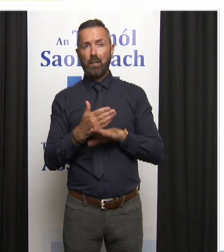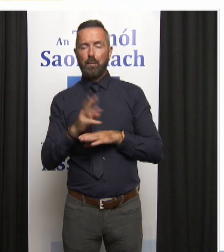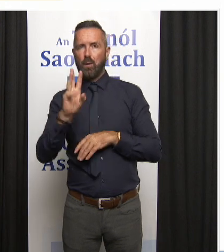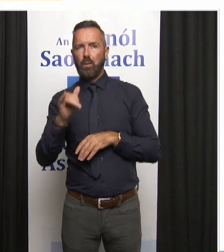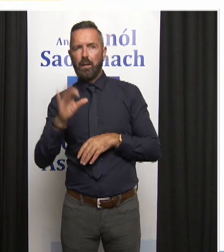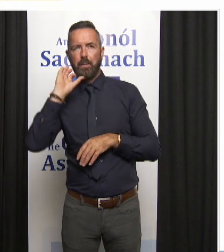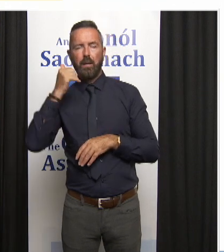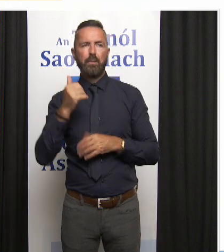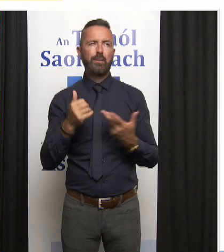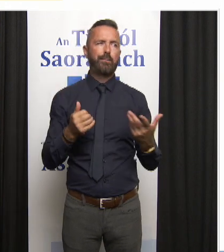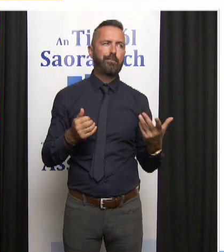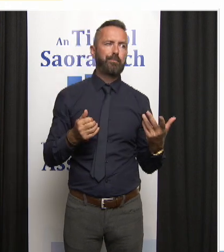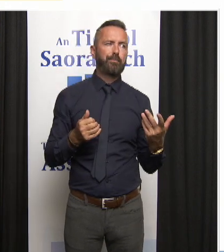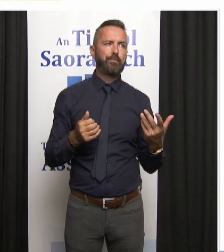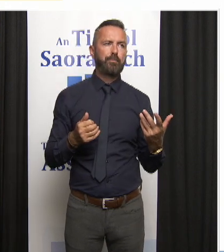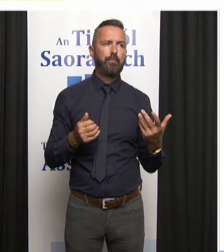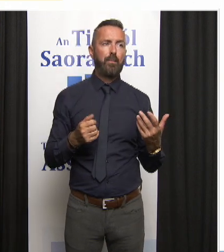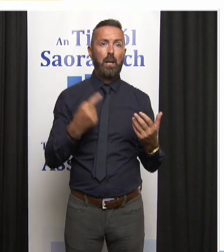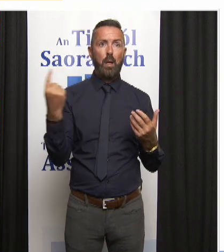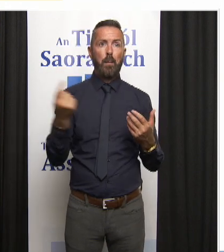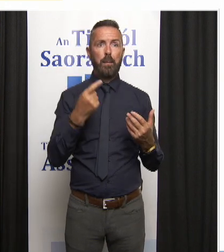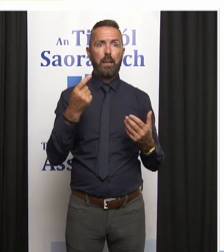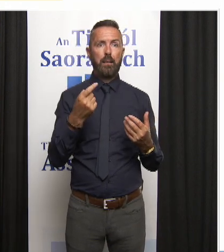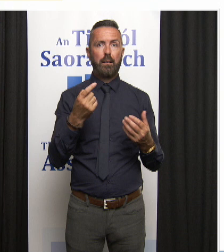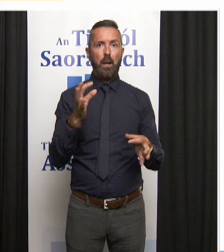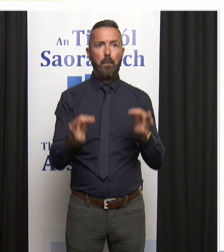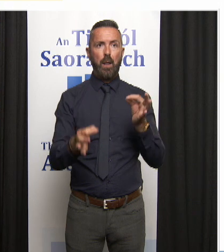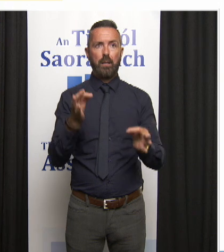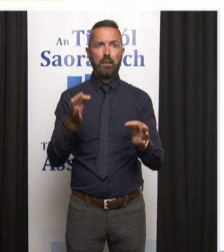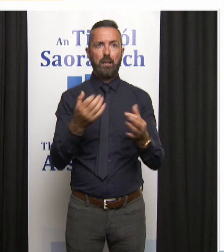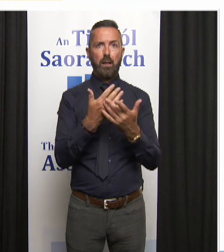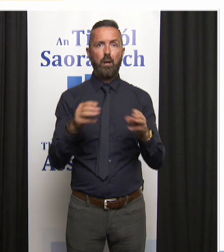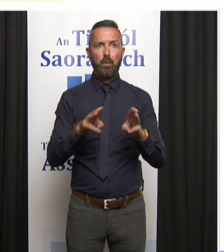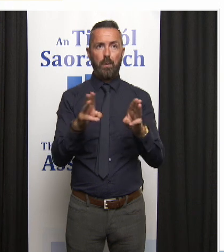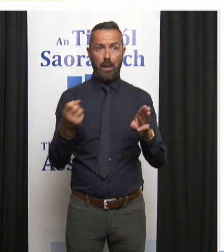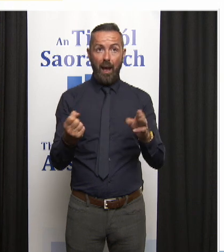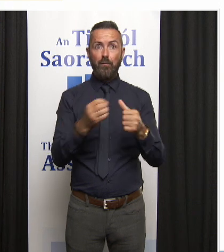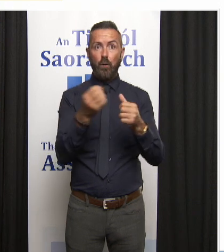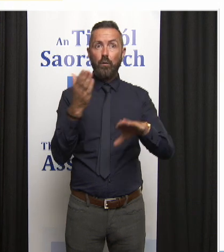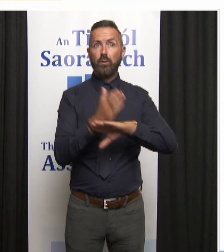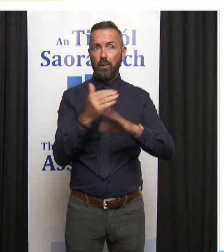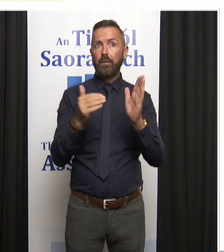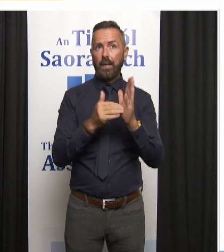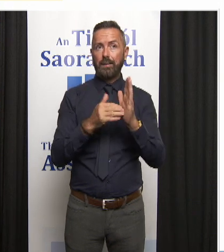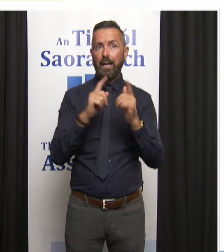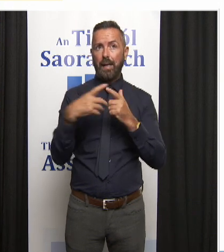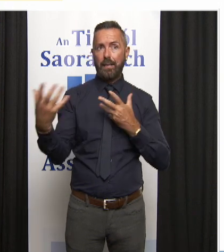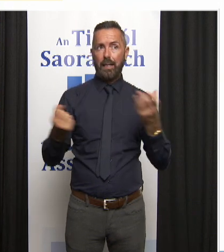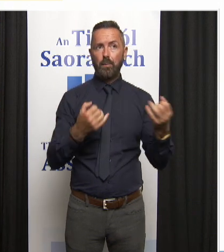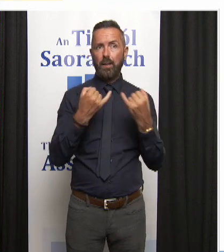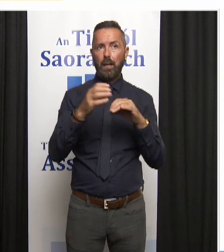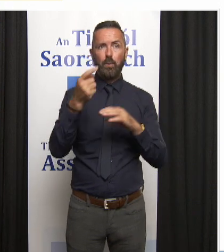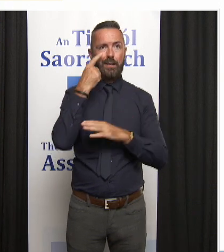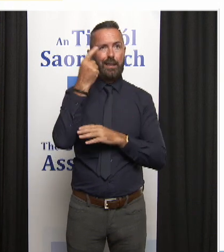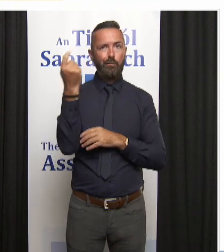is because being a politician, many people will have additional jobs and additional incomes, as we have seen